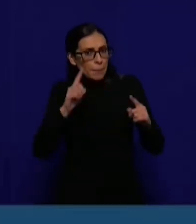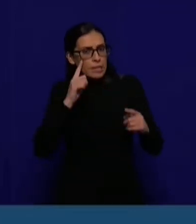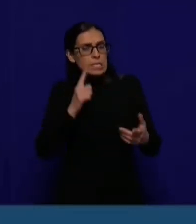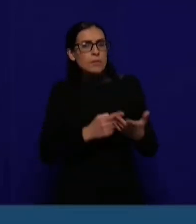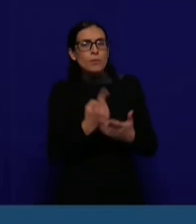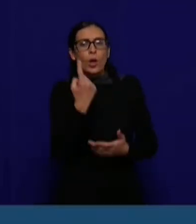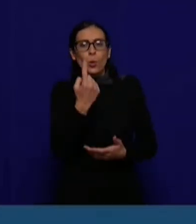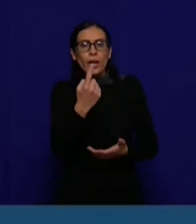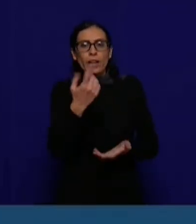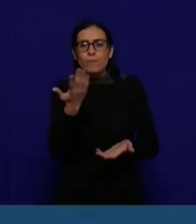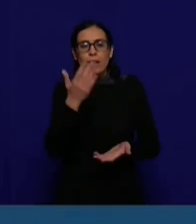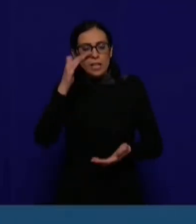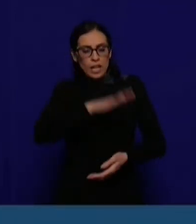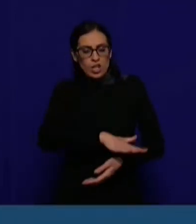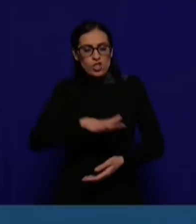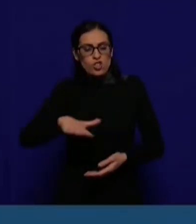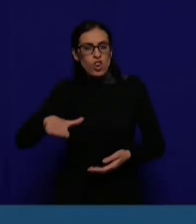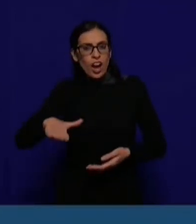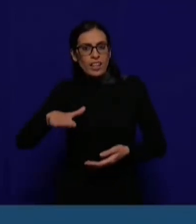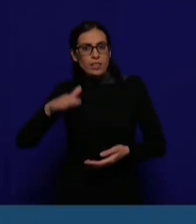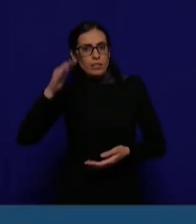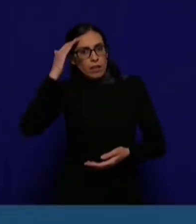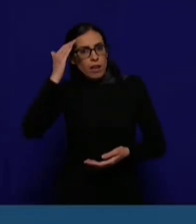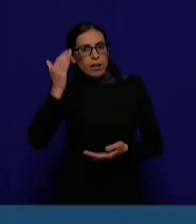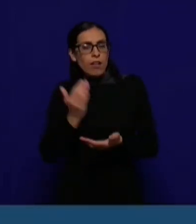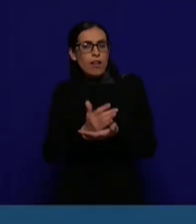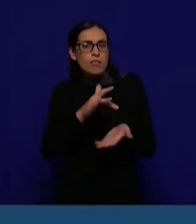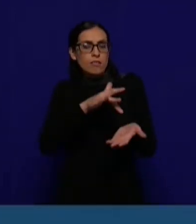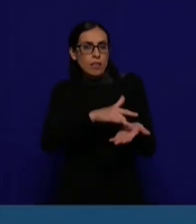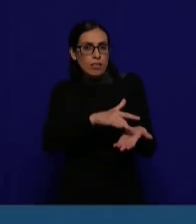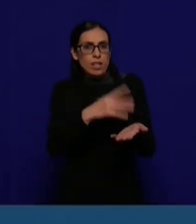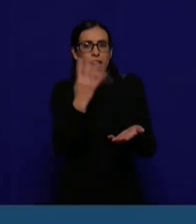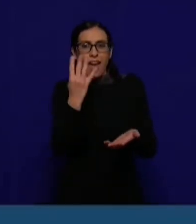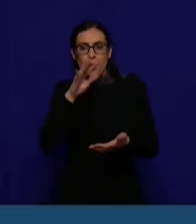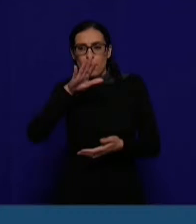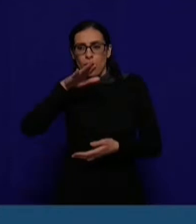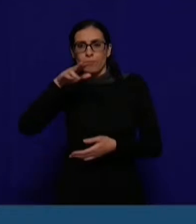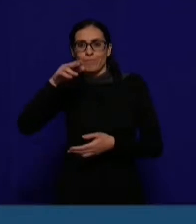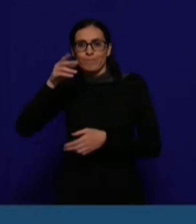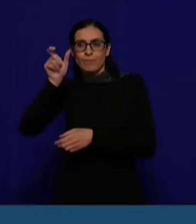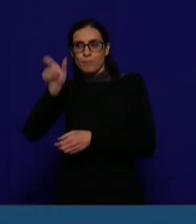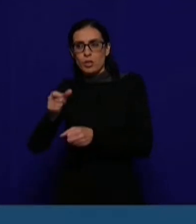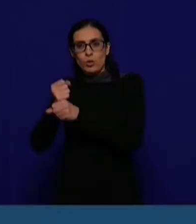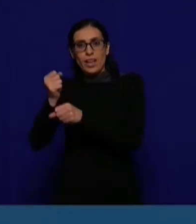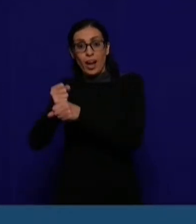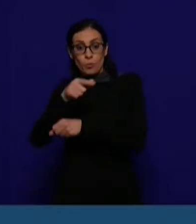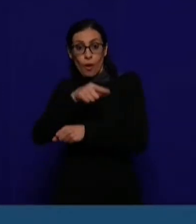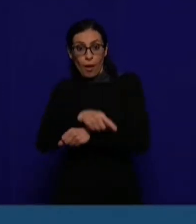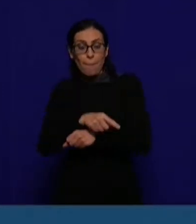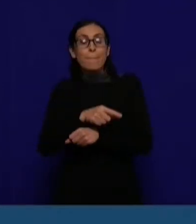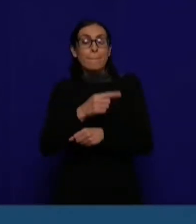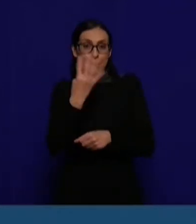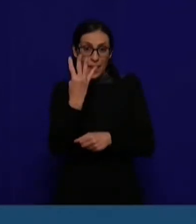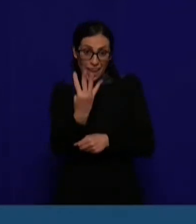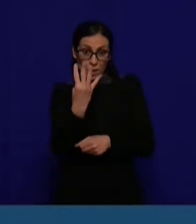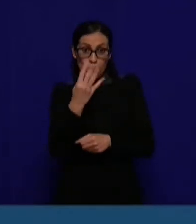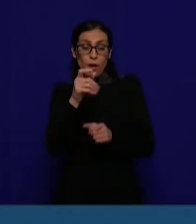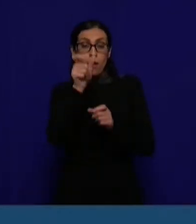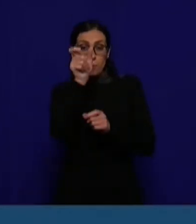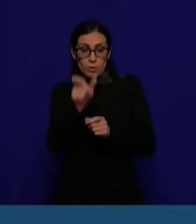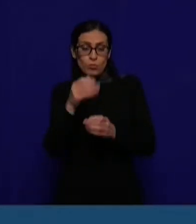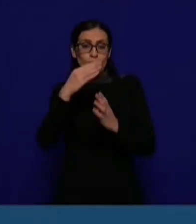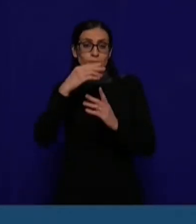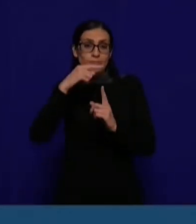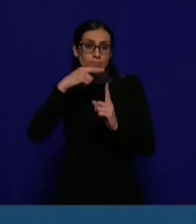kellna 4 child carers li dawn kienu pożittivi. Però bħalma spjegajt ukoll ma kienx hemm